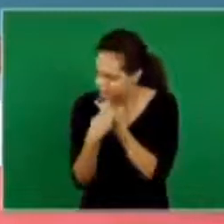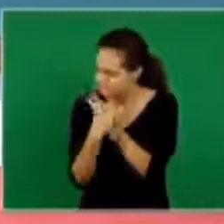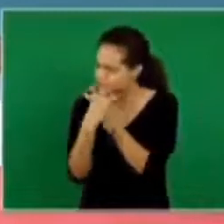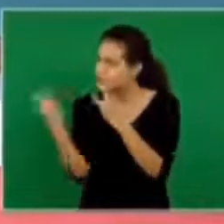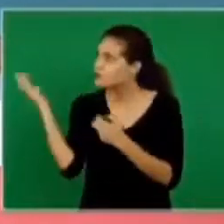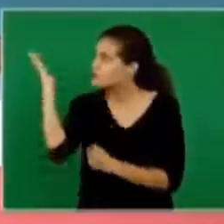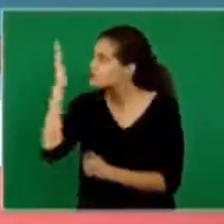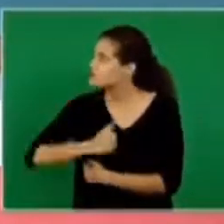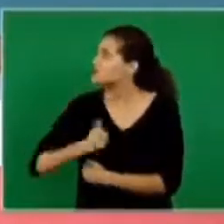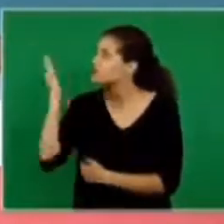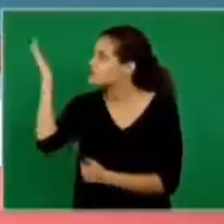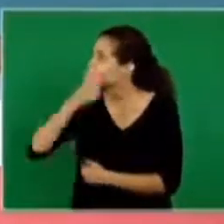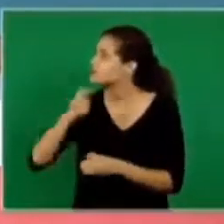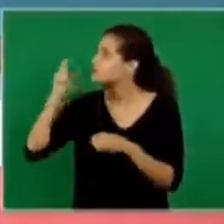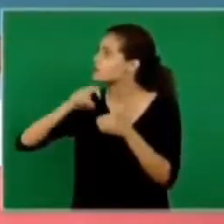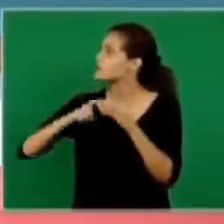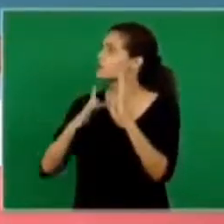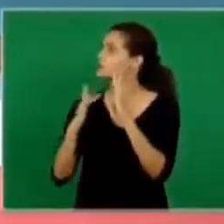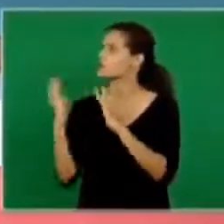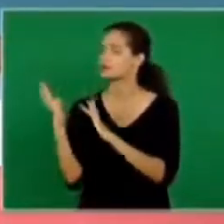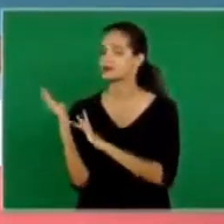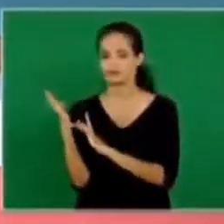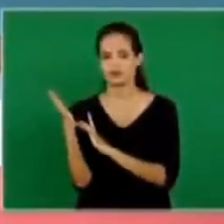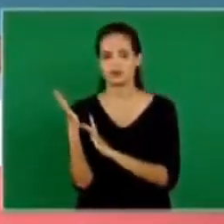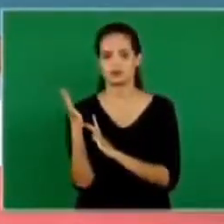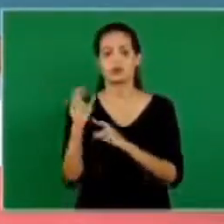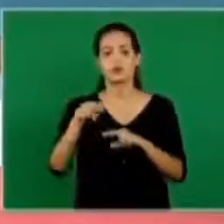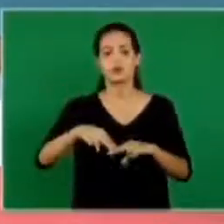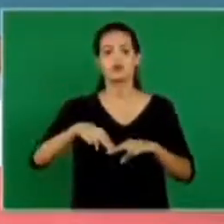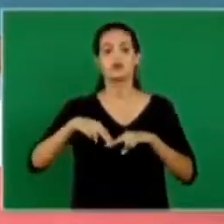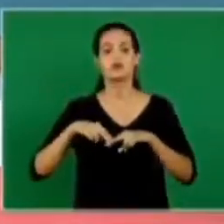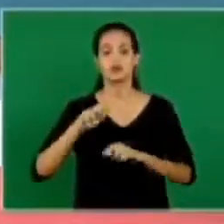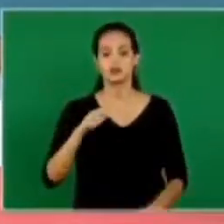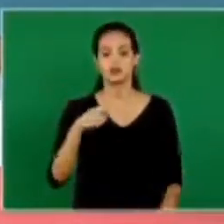for it. That's why the word Maranatha